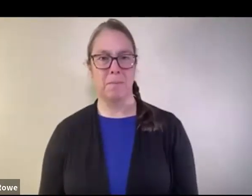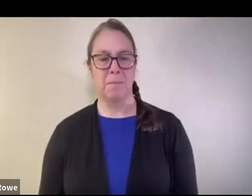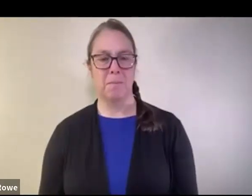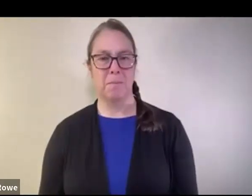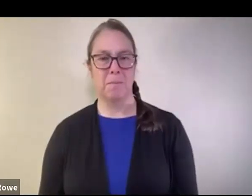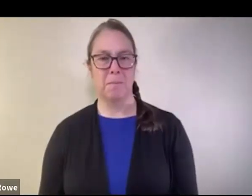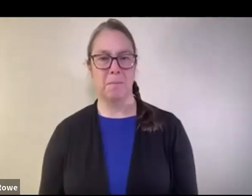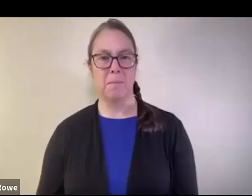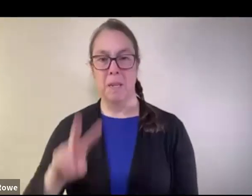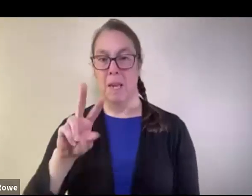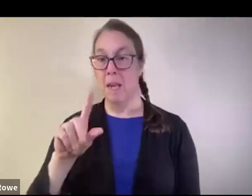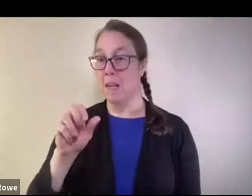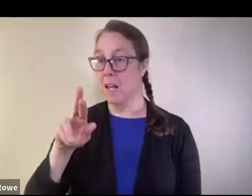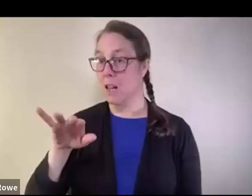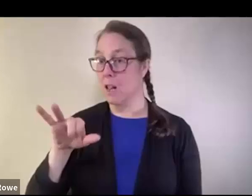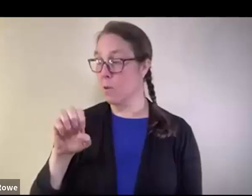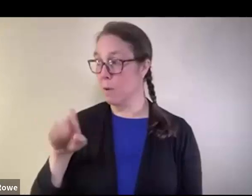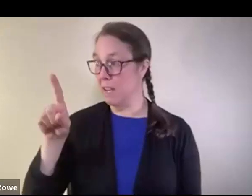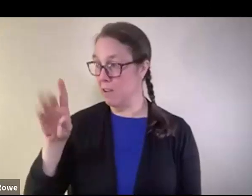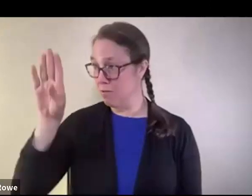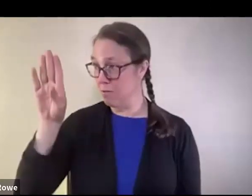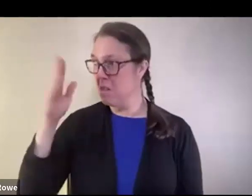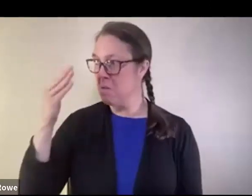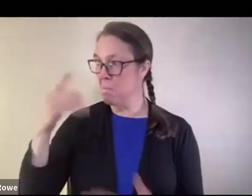Okay, Valerie has raised her hand. You can go ahead and unmute yourself.